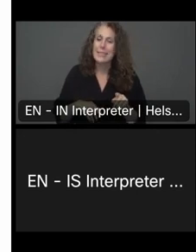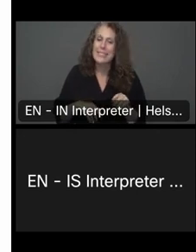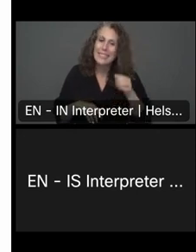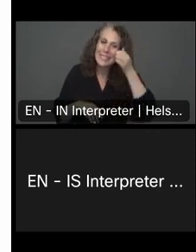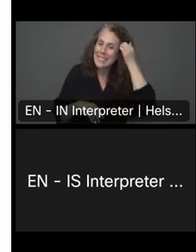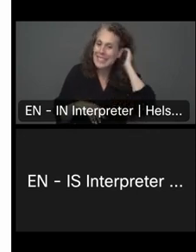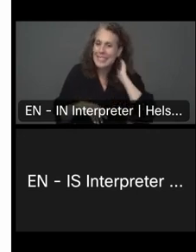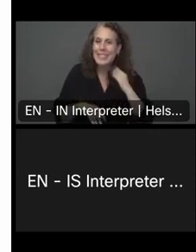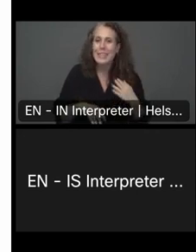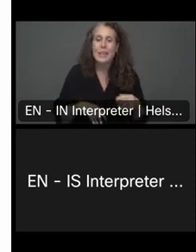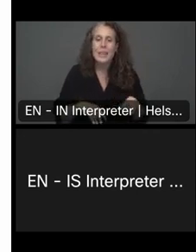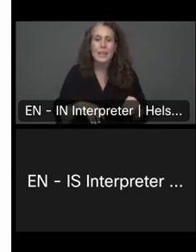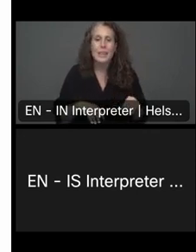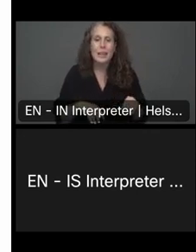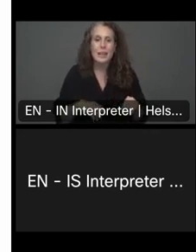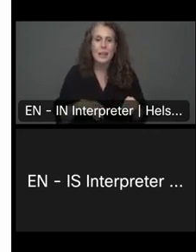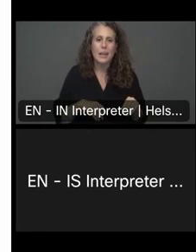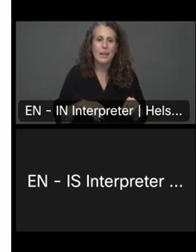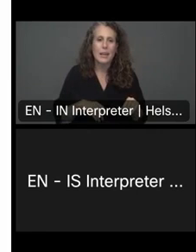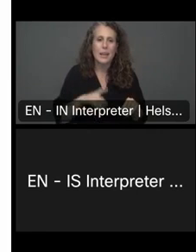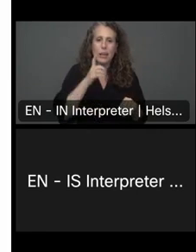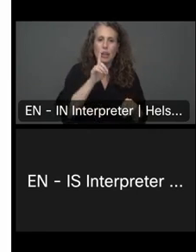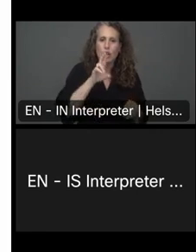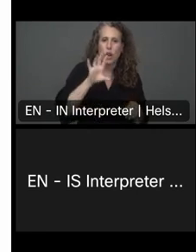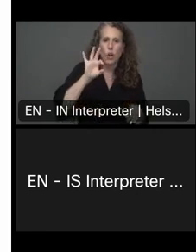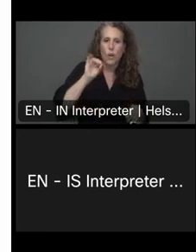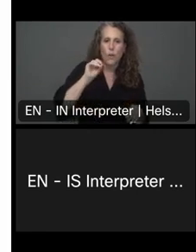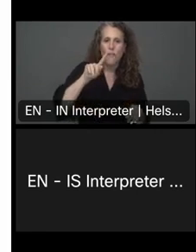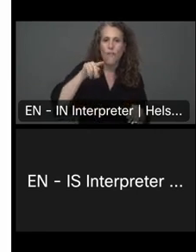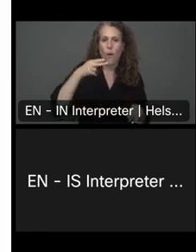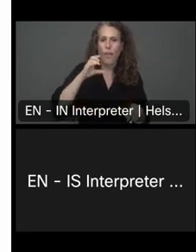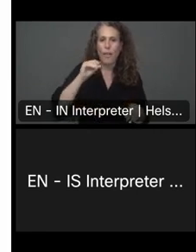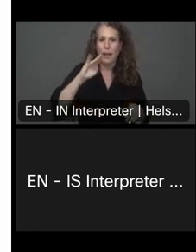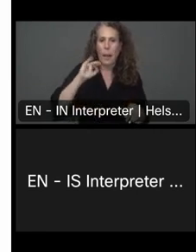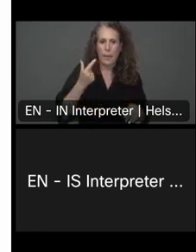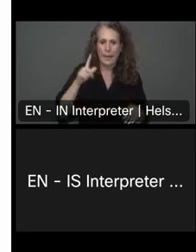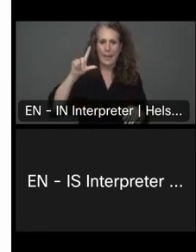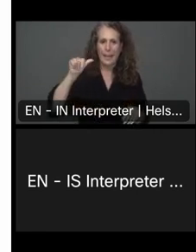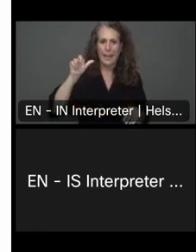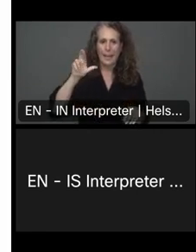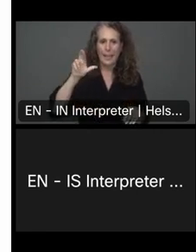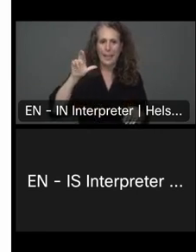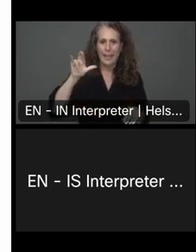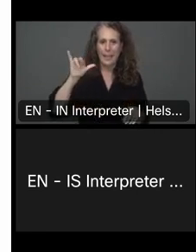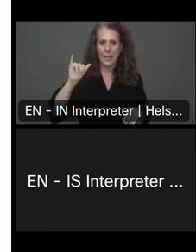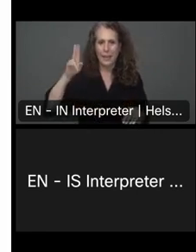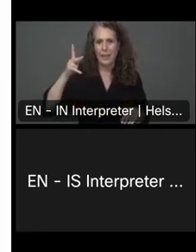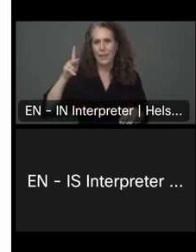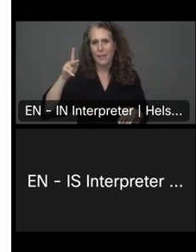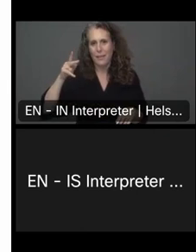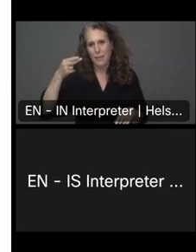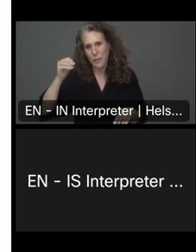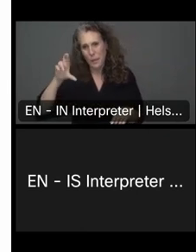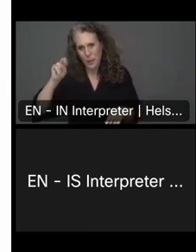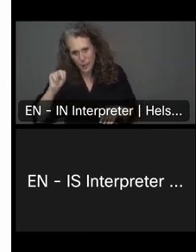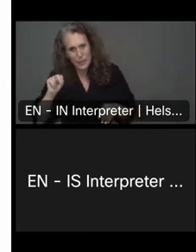contribution authored by Dr. Forthcoming Larynx Horn. Note the Dr. Forthcoming, which indeed it was in